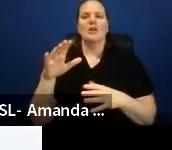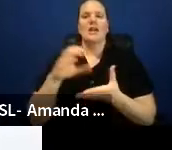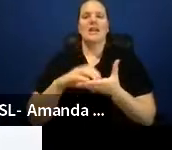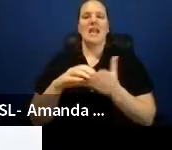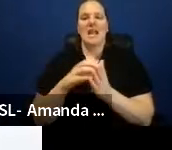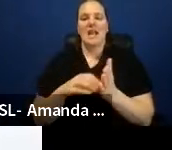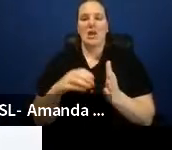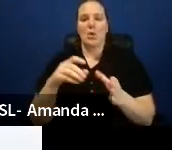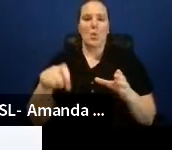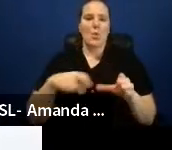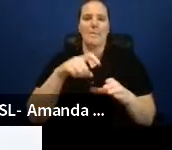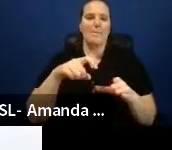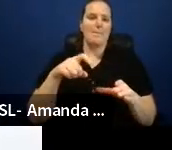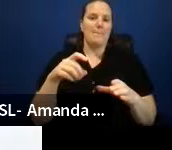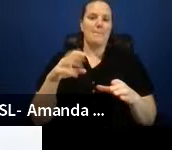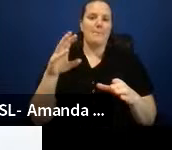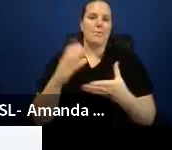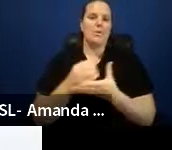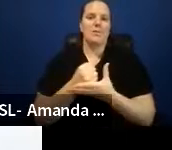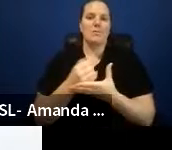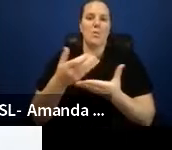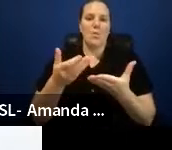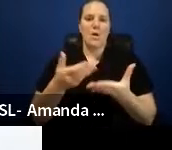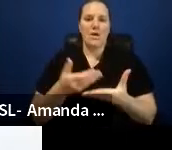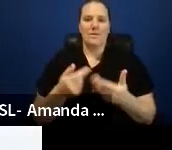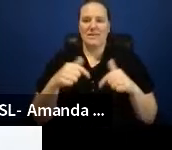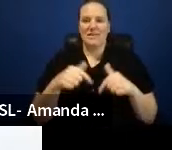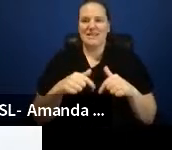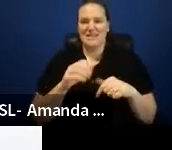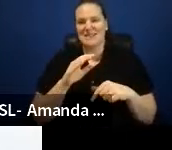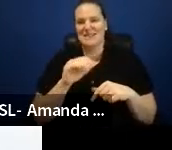Welcome to this side of the river.